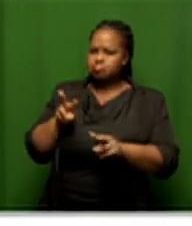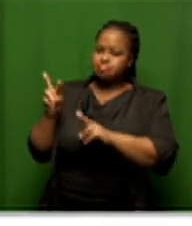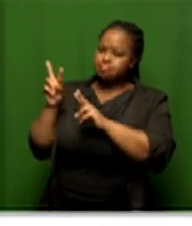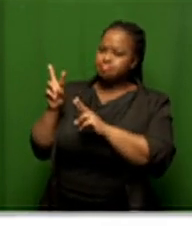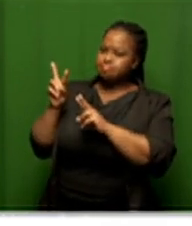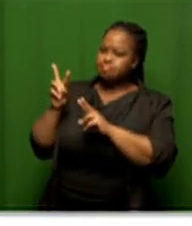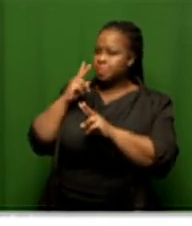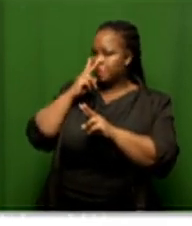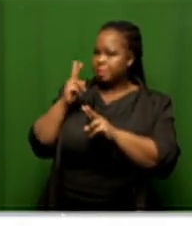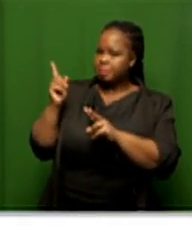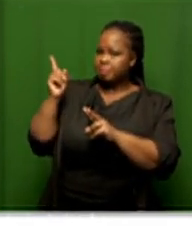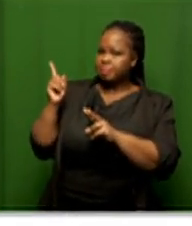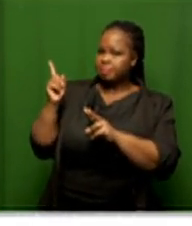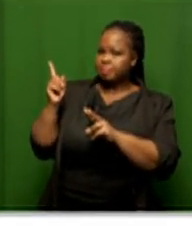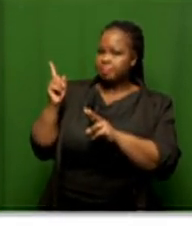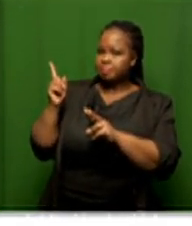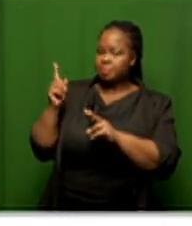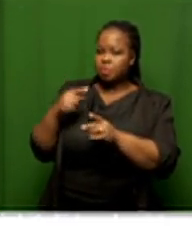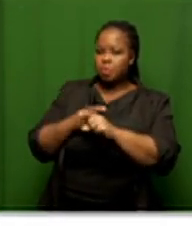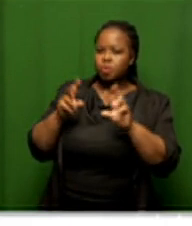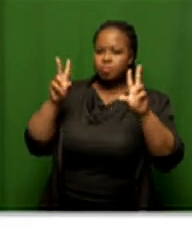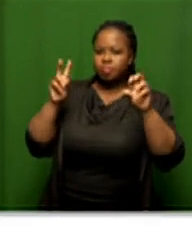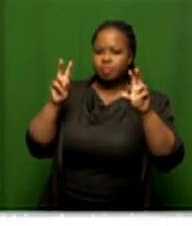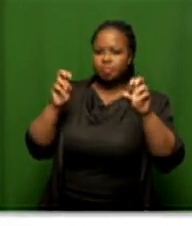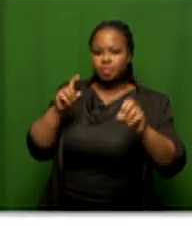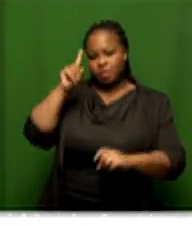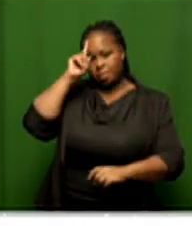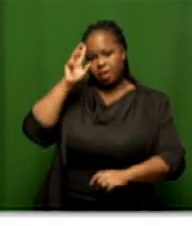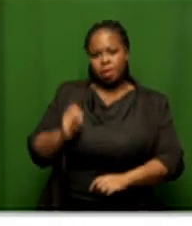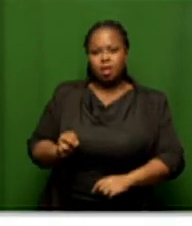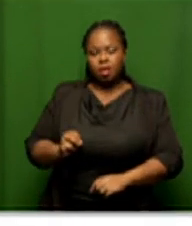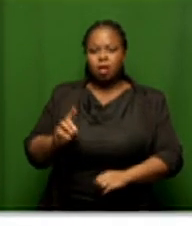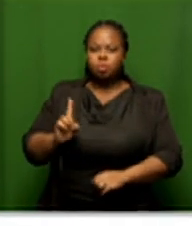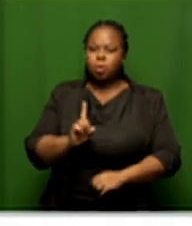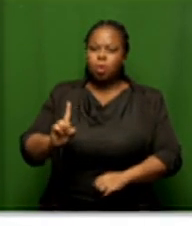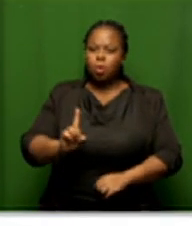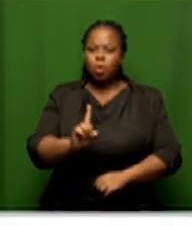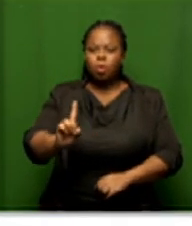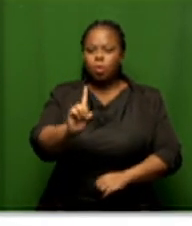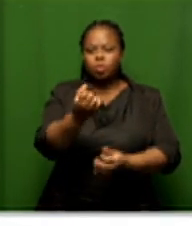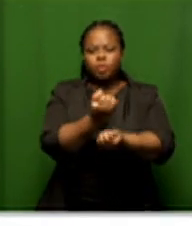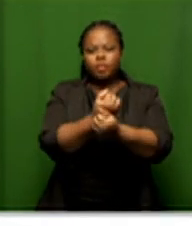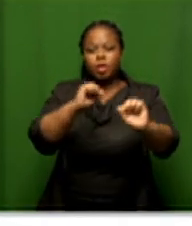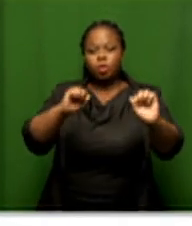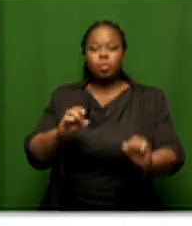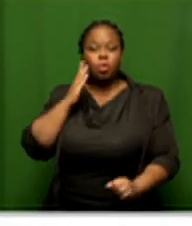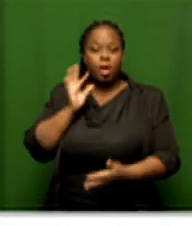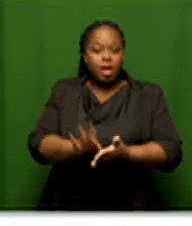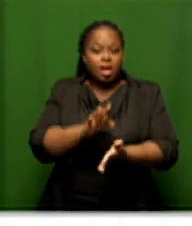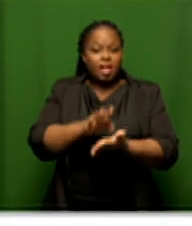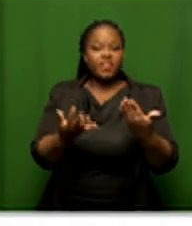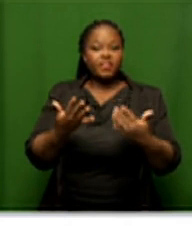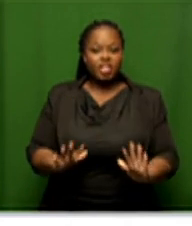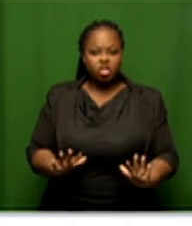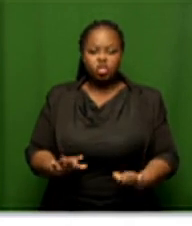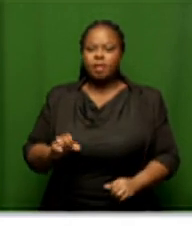you a reflection of an excerpt from Nelson Mandela's long walk to freedom after he had cast his ballot. This is one of the excerpts that